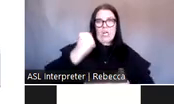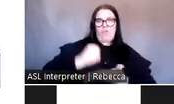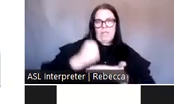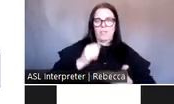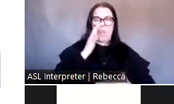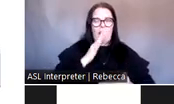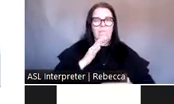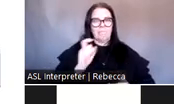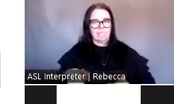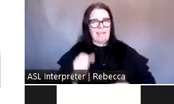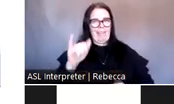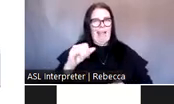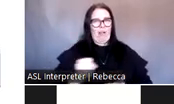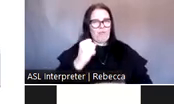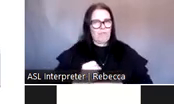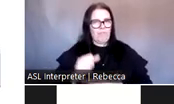it.